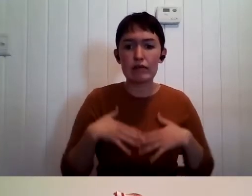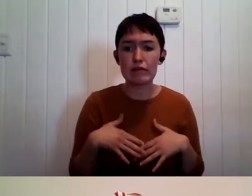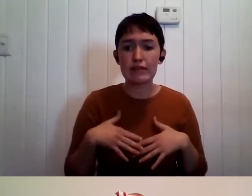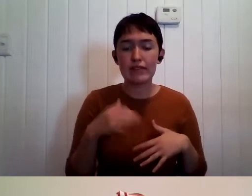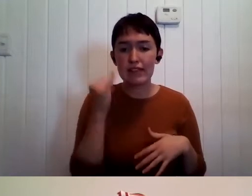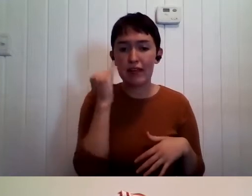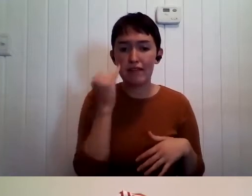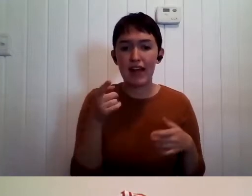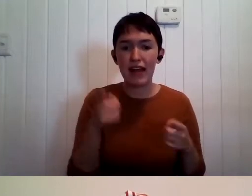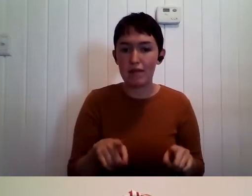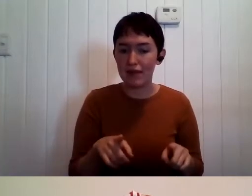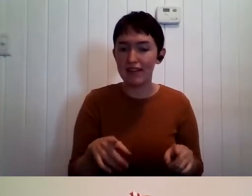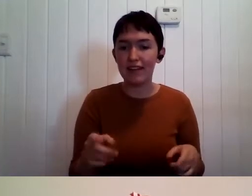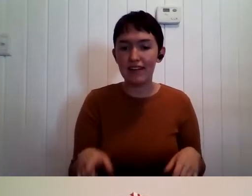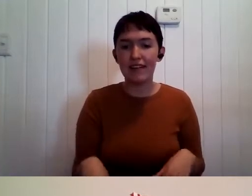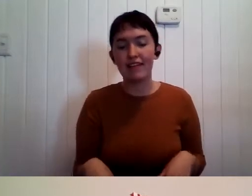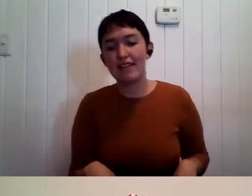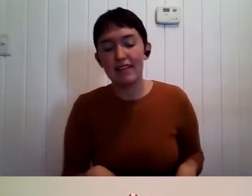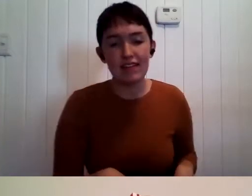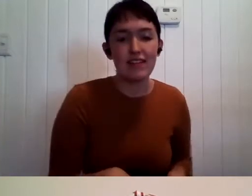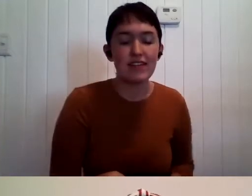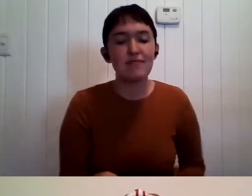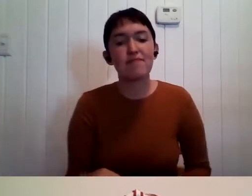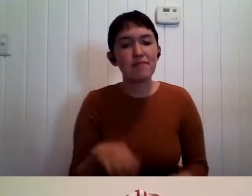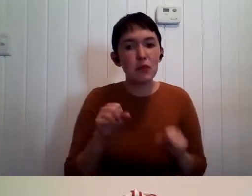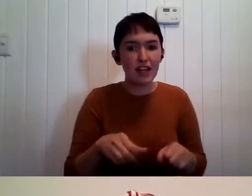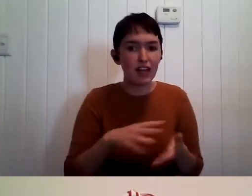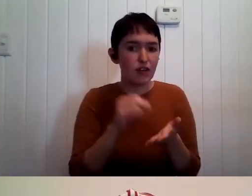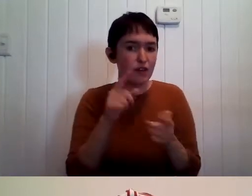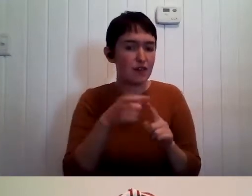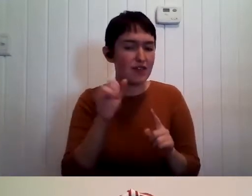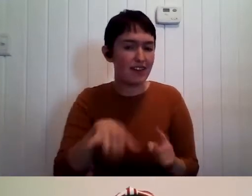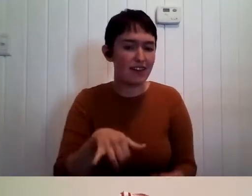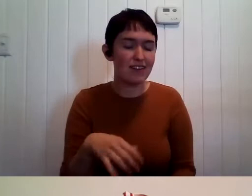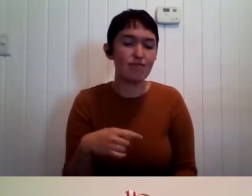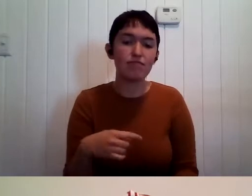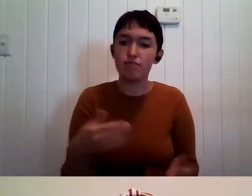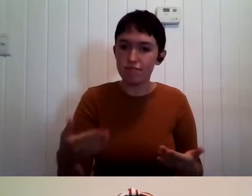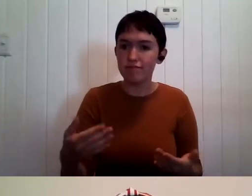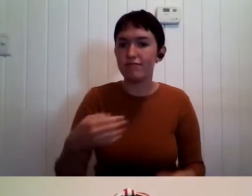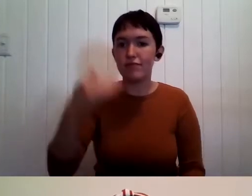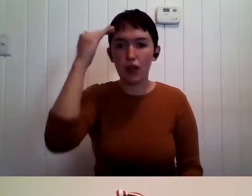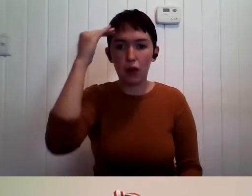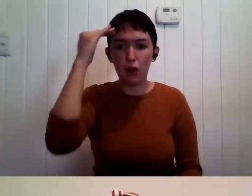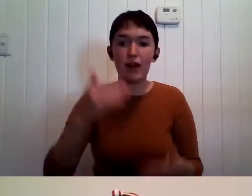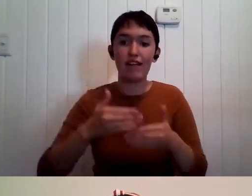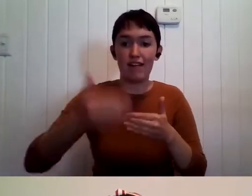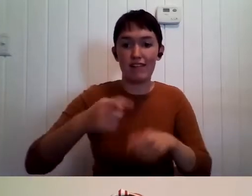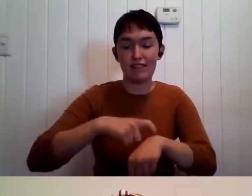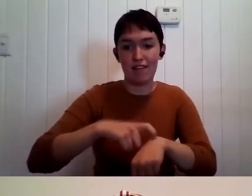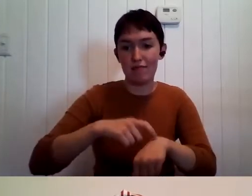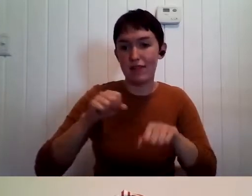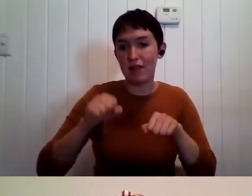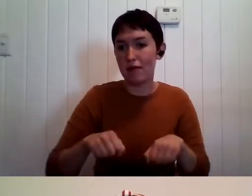can learn from. It's something that we like, okay, I shouldn't do that next time because this happens, or it's like, oh, well,